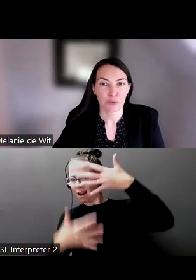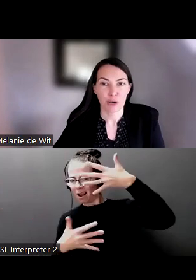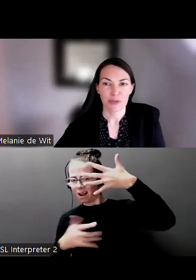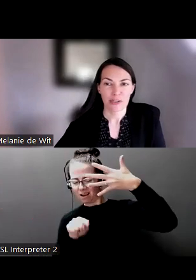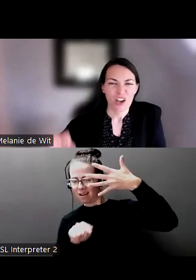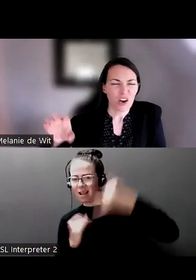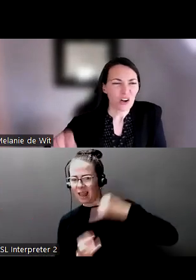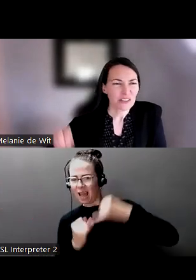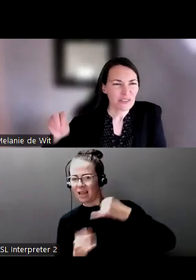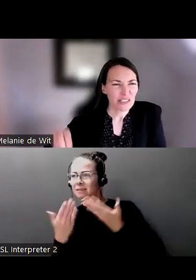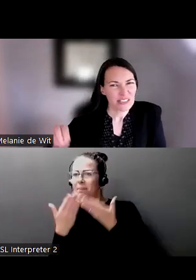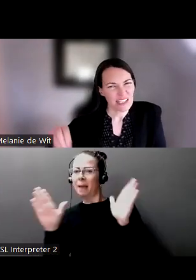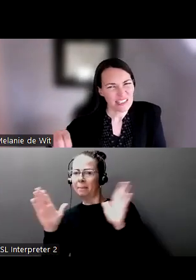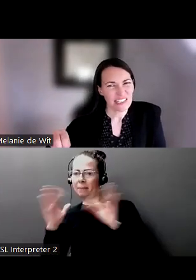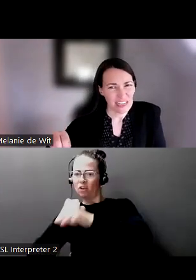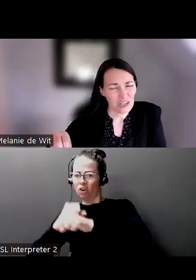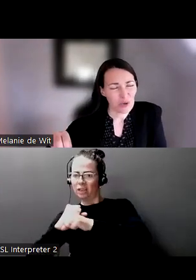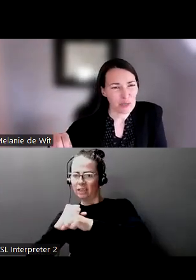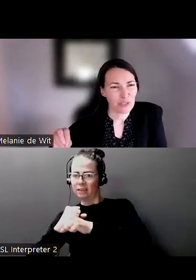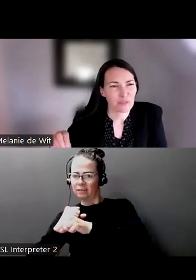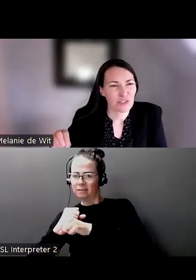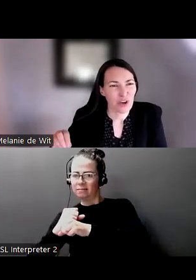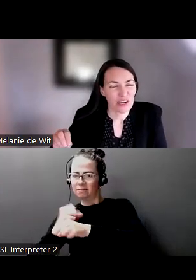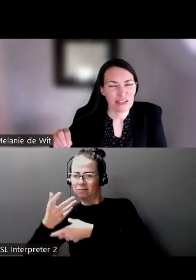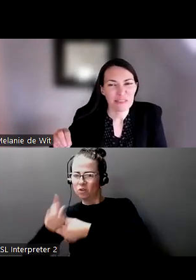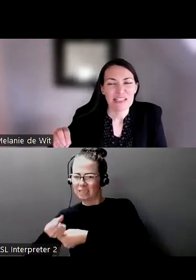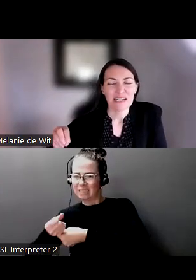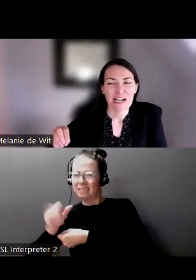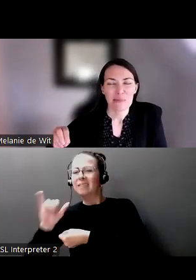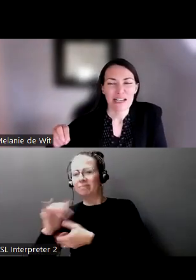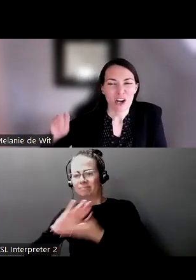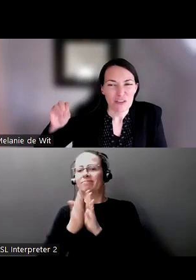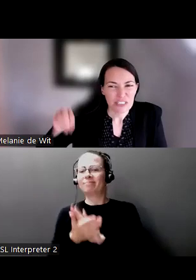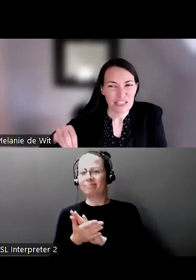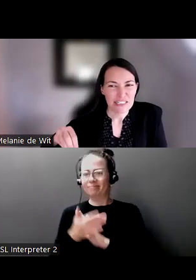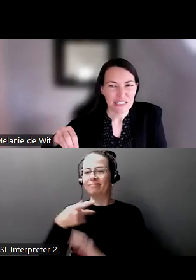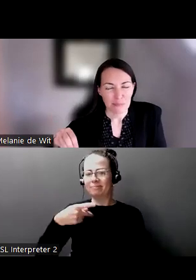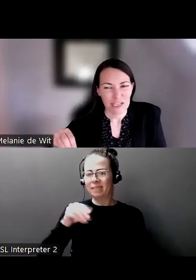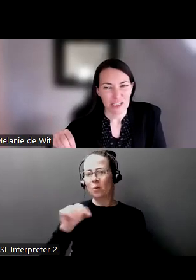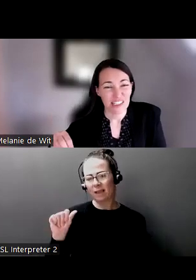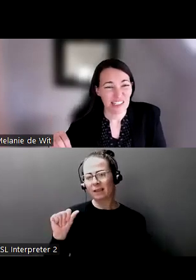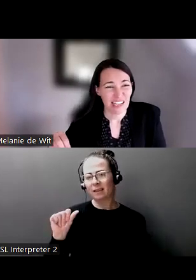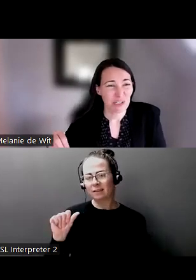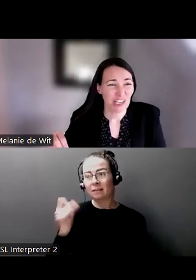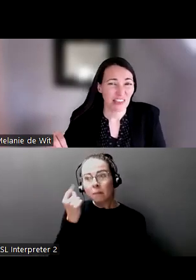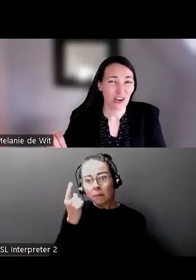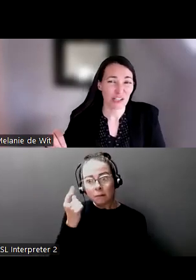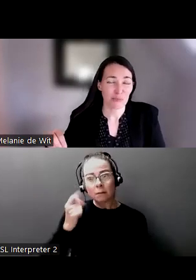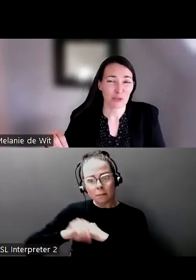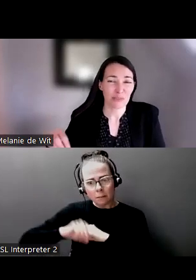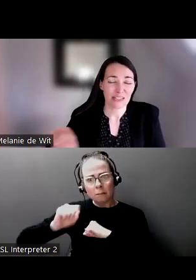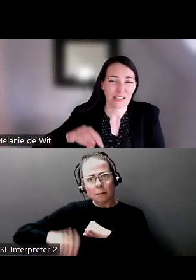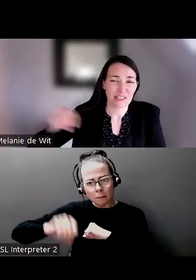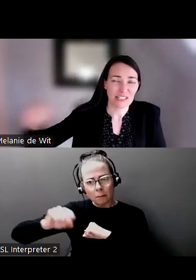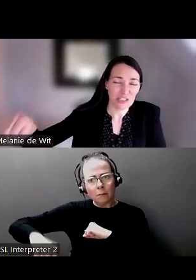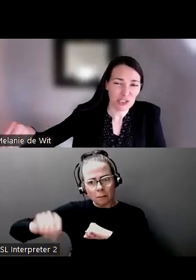guardian for property. All of these things take quite a bit of time. And often I see patients languishing in the